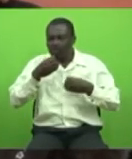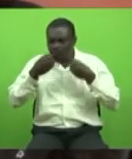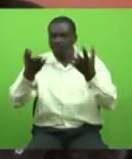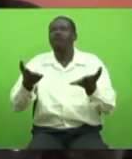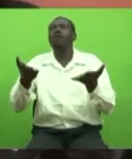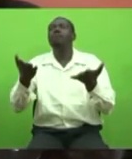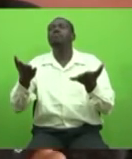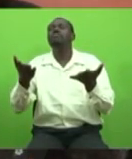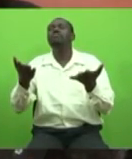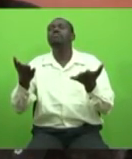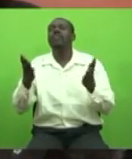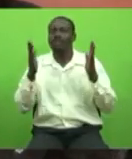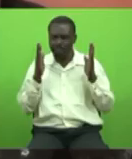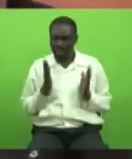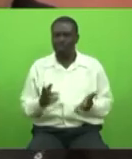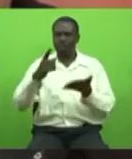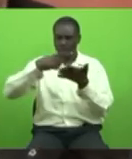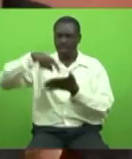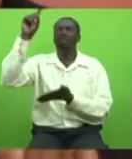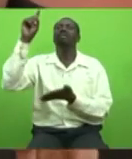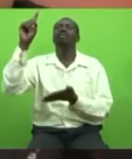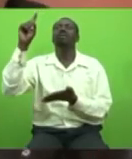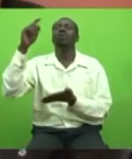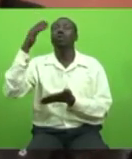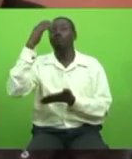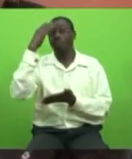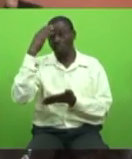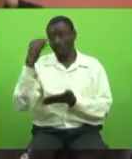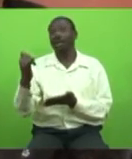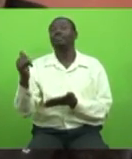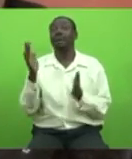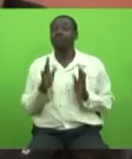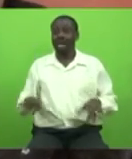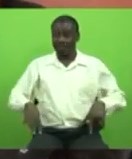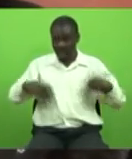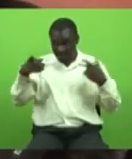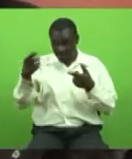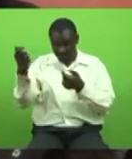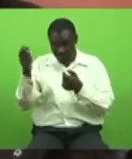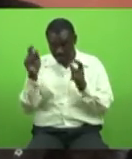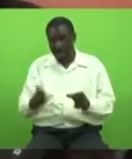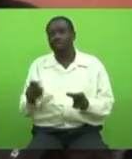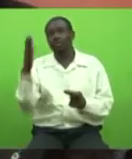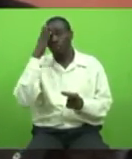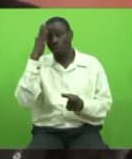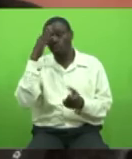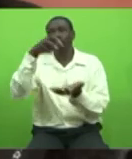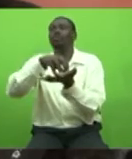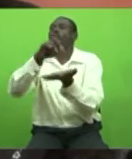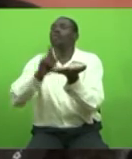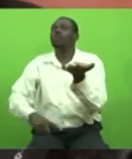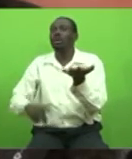particular survivor needs to be taken to the police station in that particular state, and of course to the hospital in the